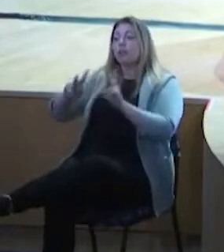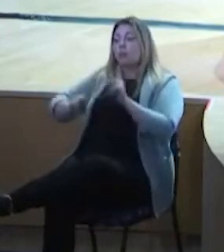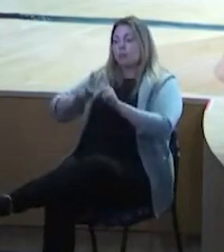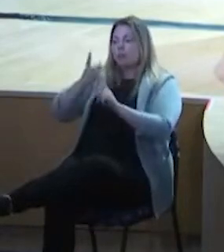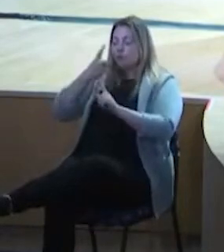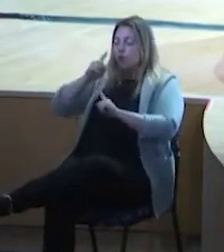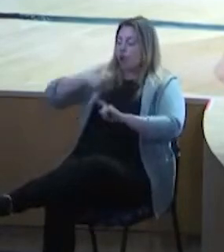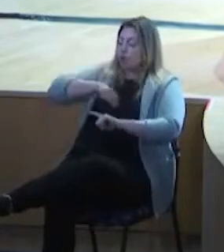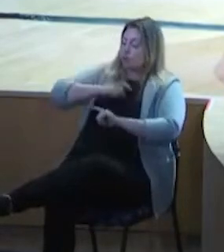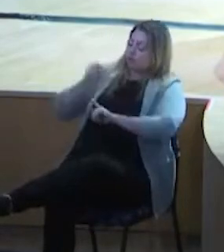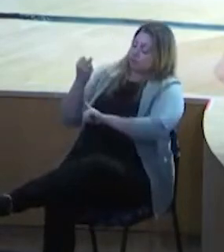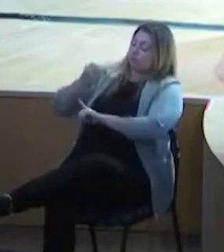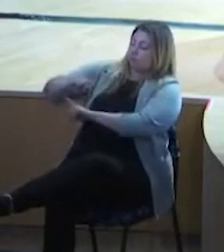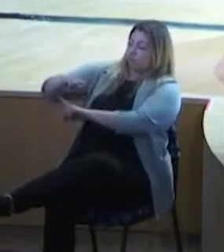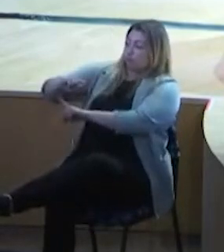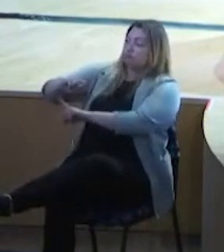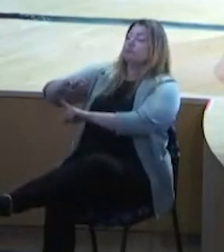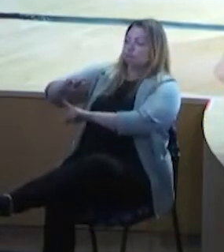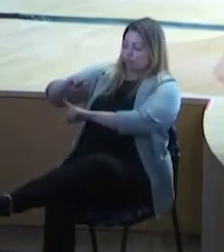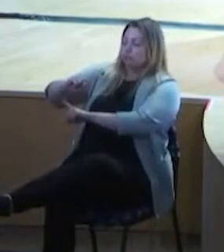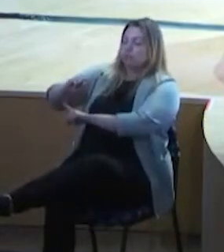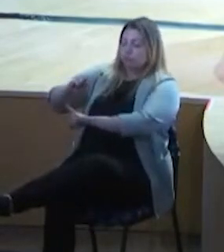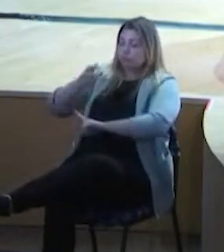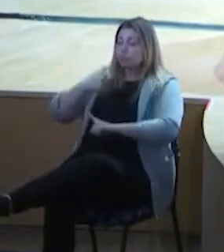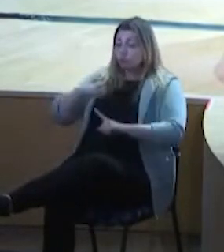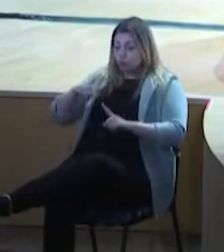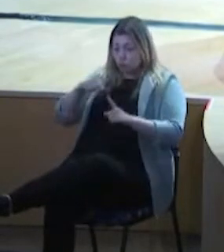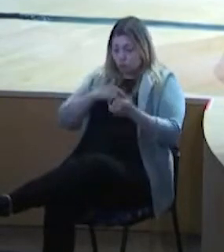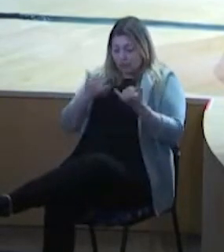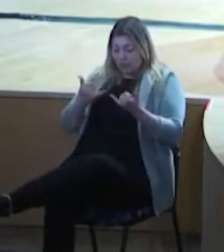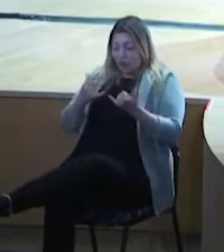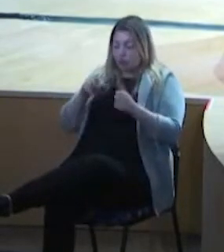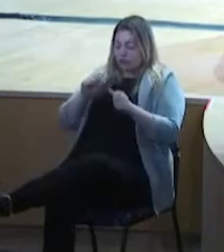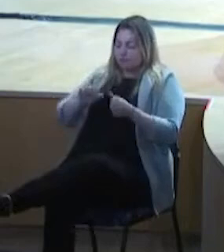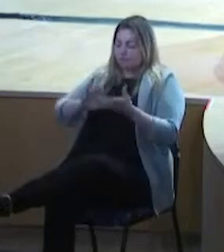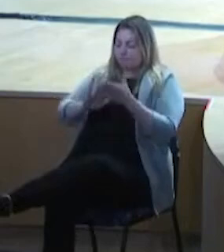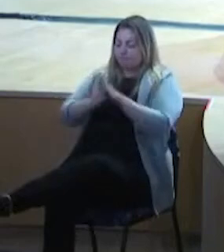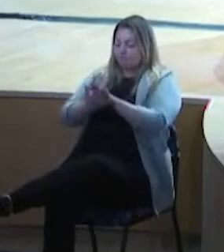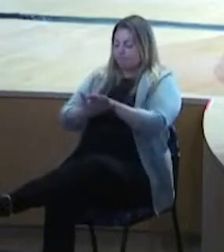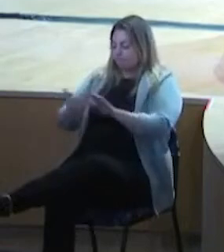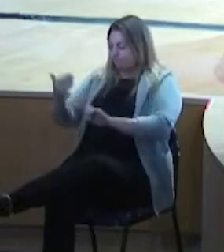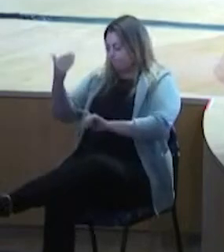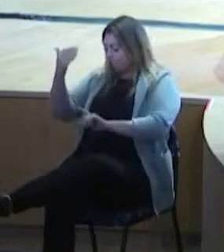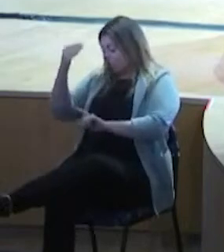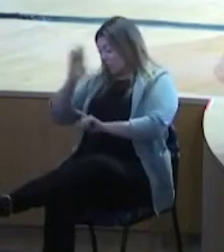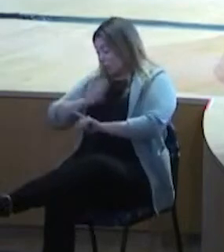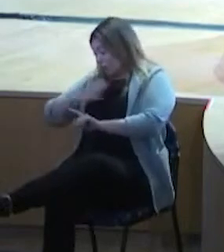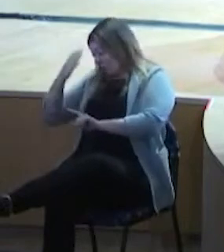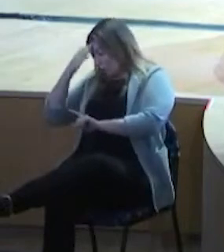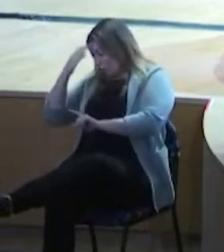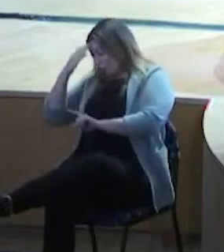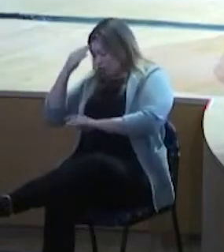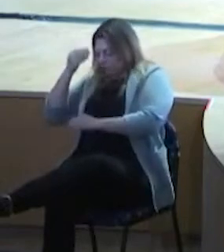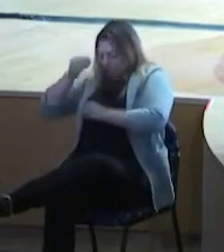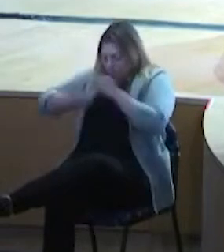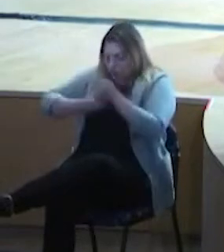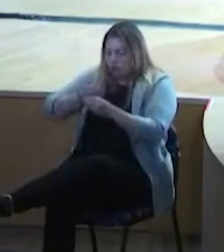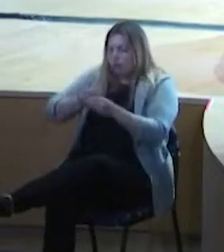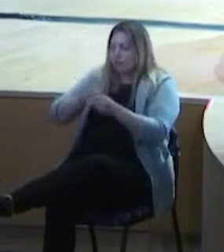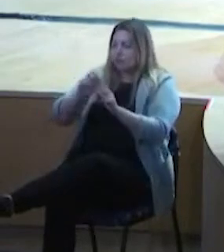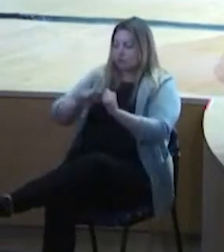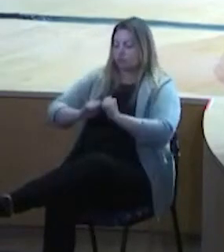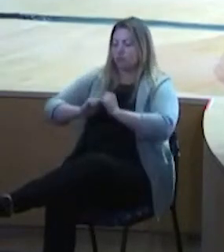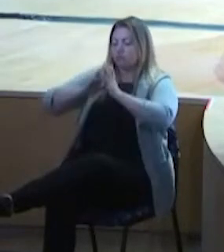that resistance for us so that we can actually institutionalize some of our learnings and expand and begin to build a